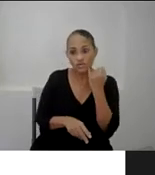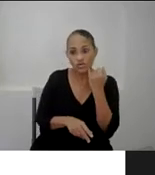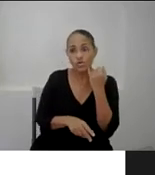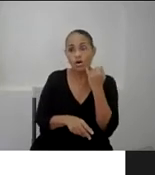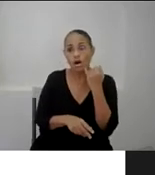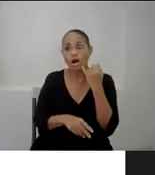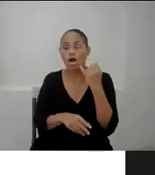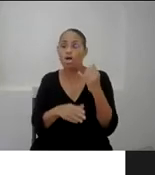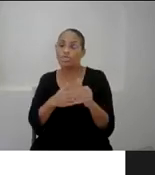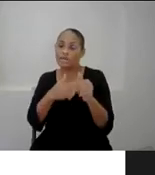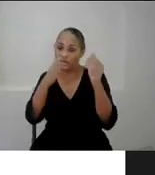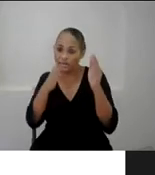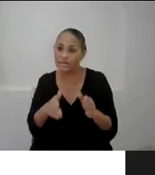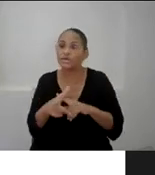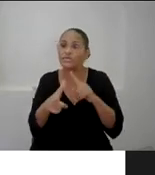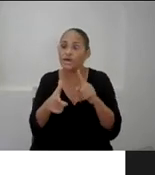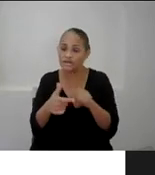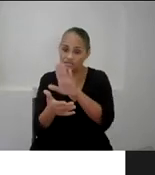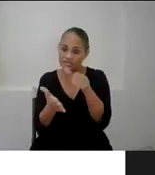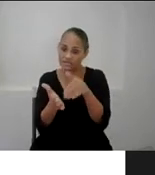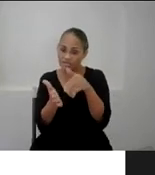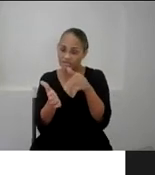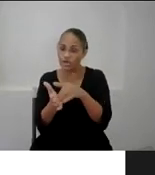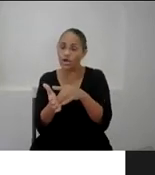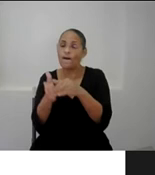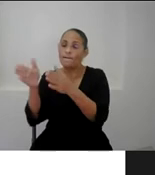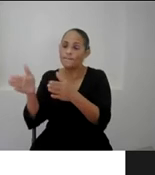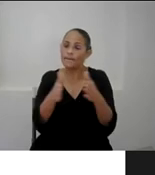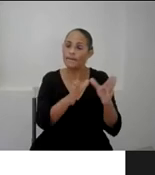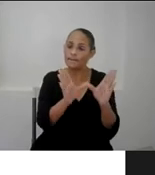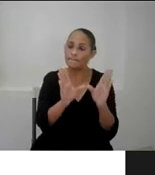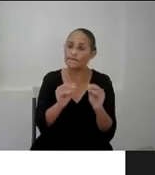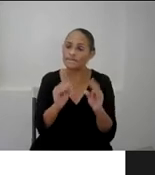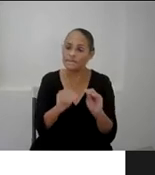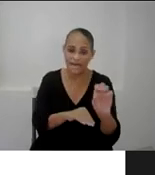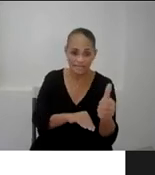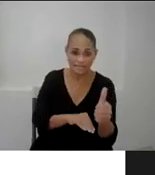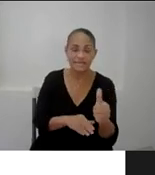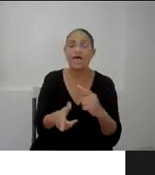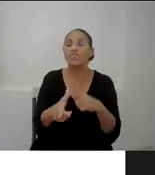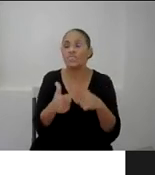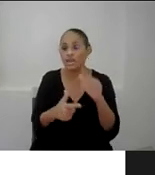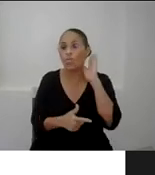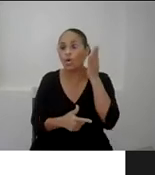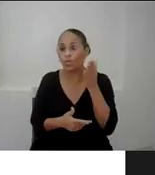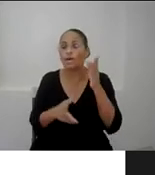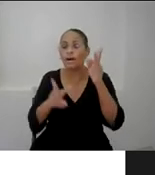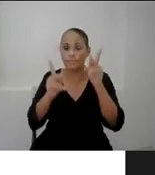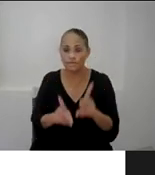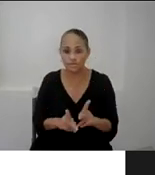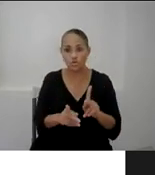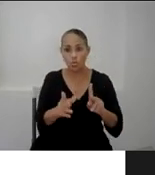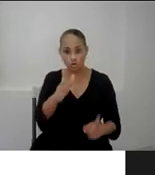person-centered planning meeting on Tuesday at 10 o'clock, there is somebody covering you so that you can actually go and do that.